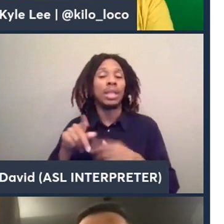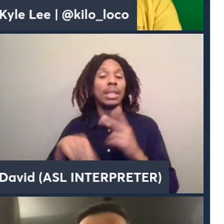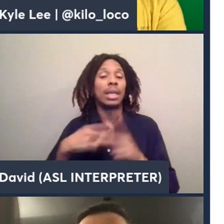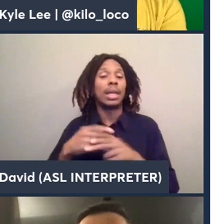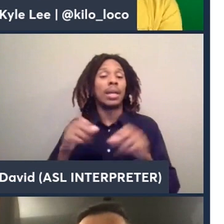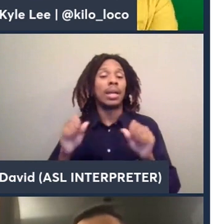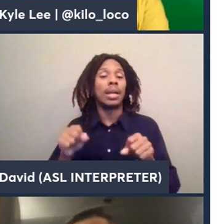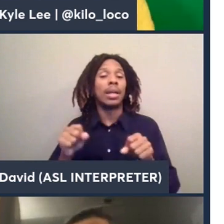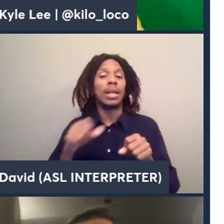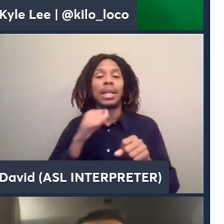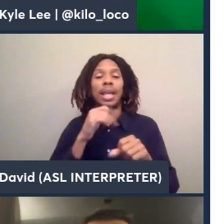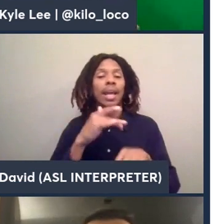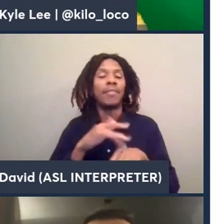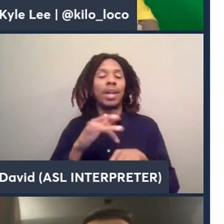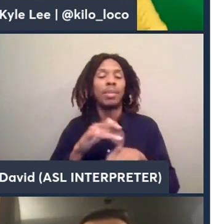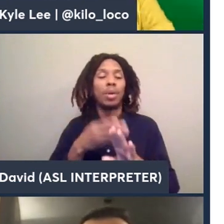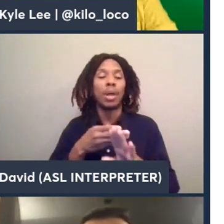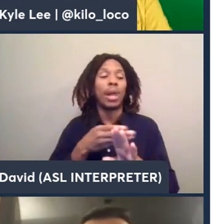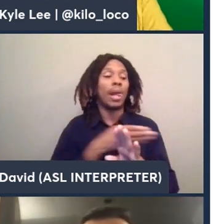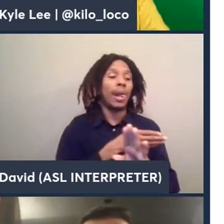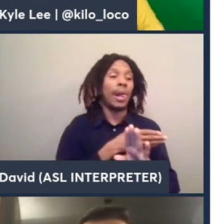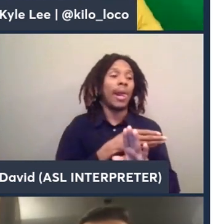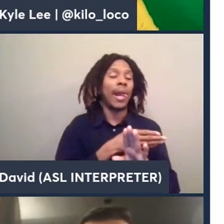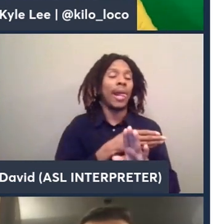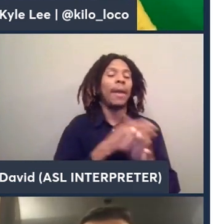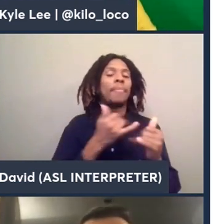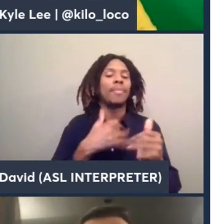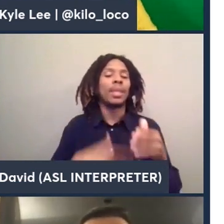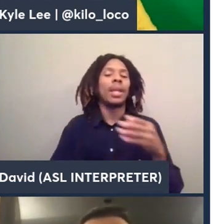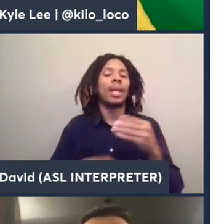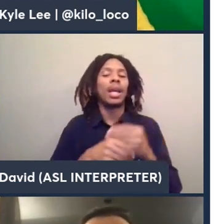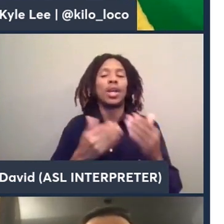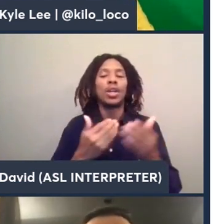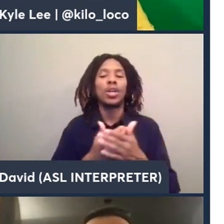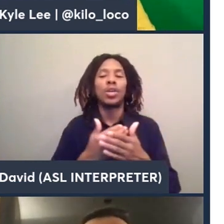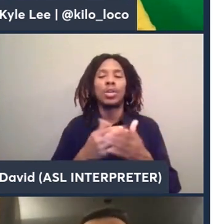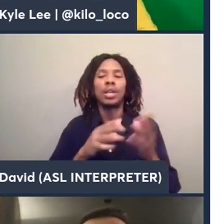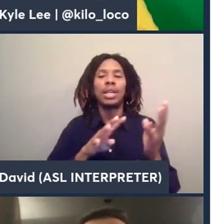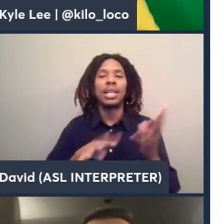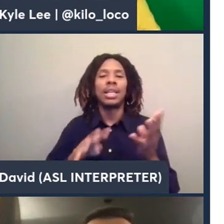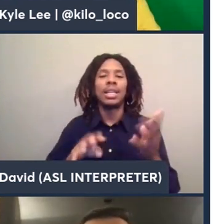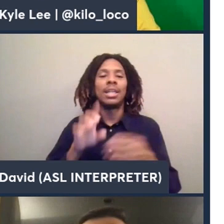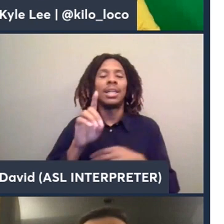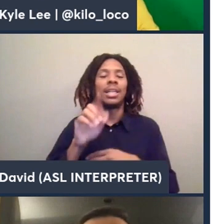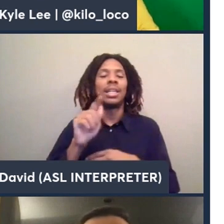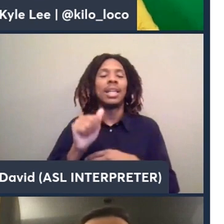just not available with us before. So now we can add a new data stream. And let's say I'm not